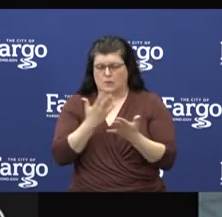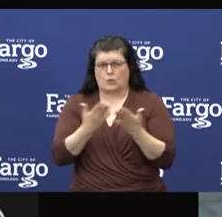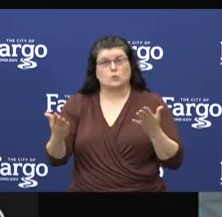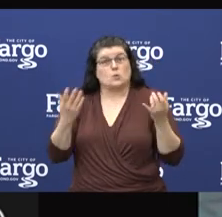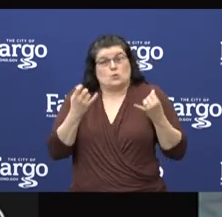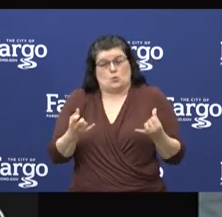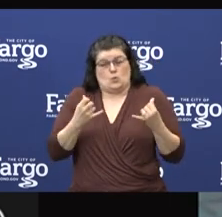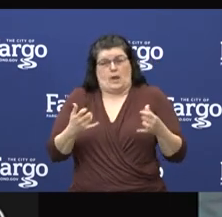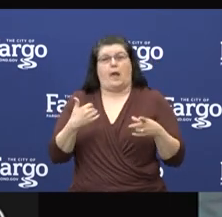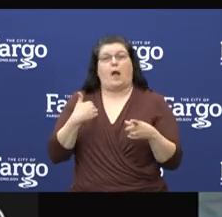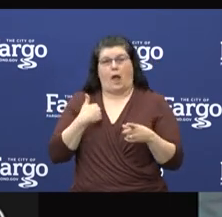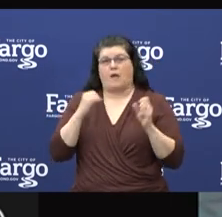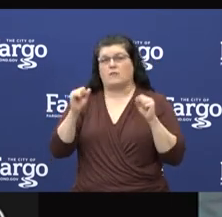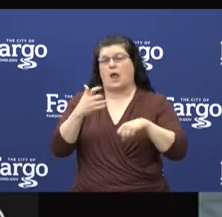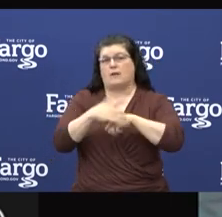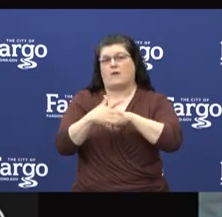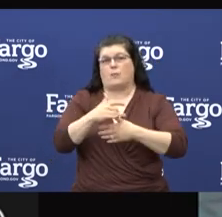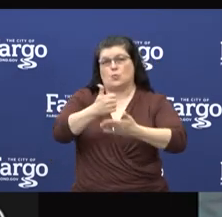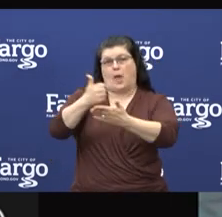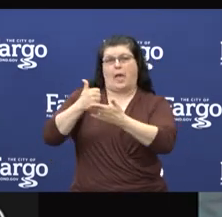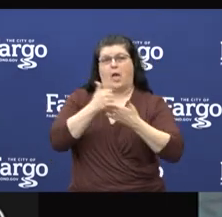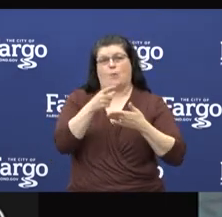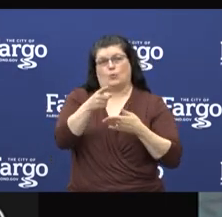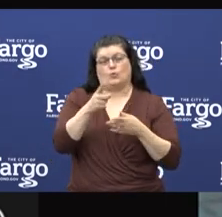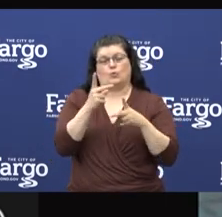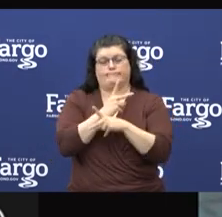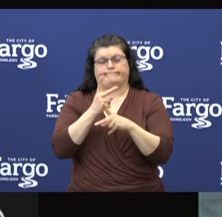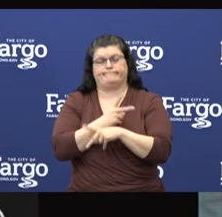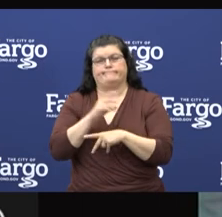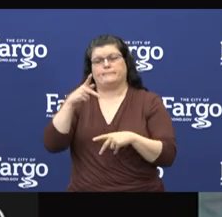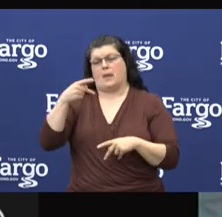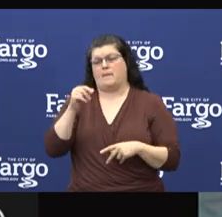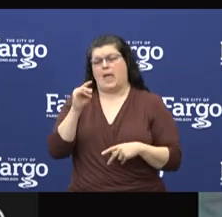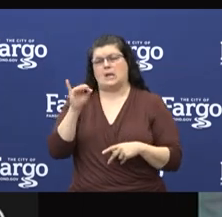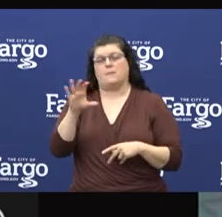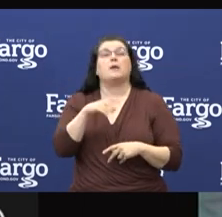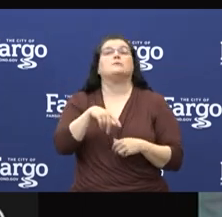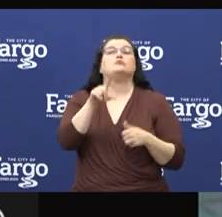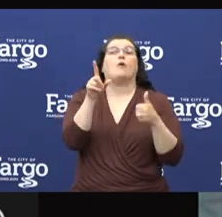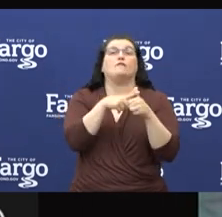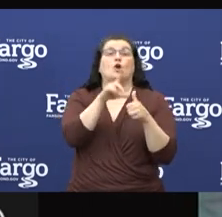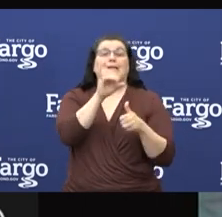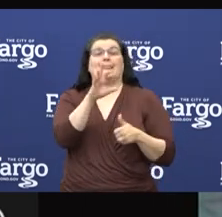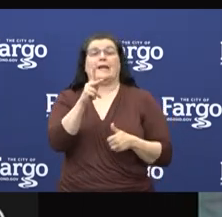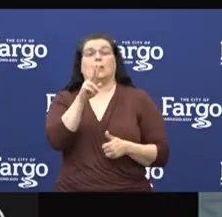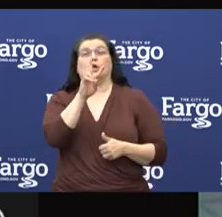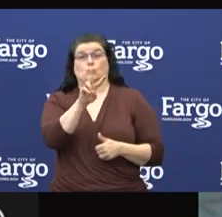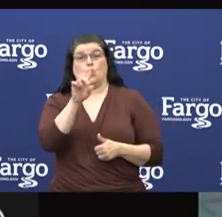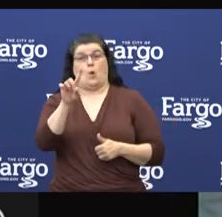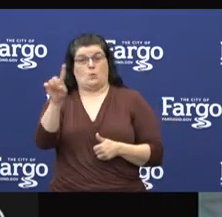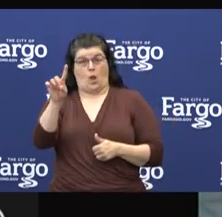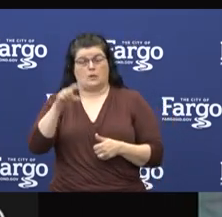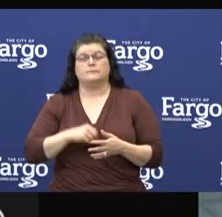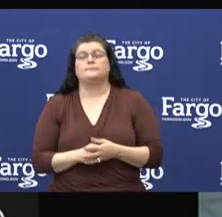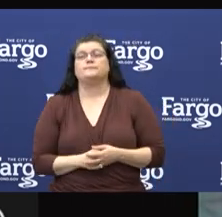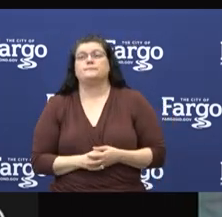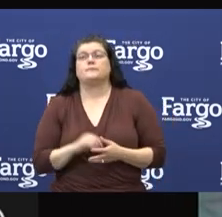today that can help you cope with this pandemic. First Link 211, and also